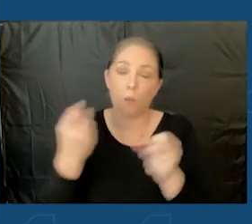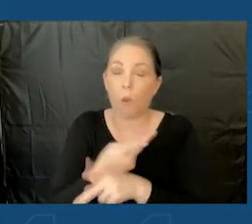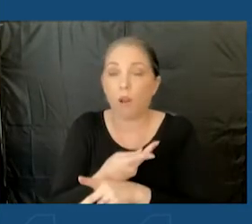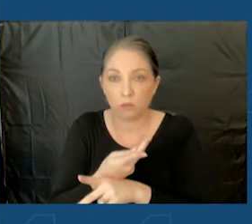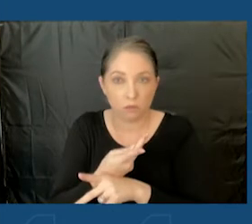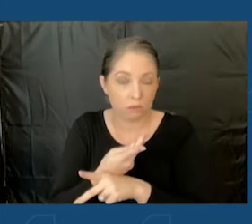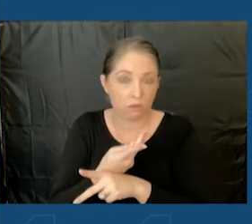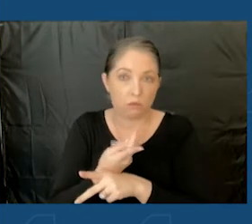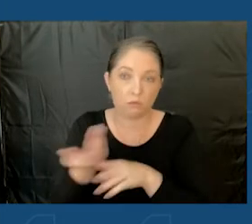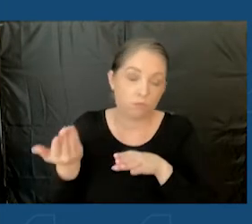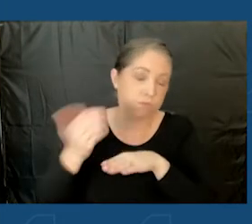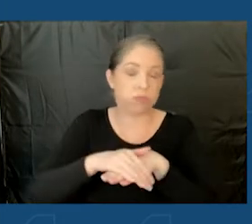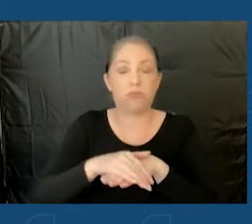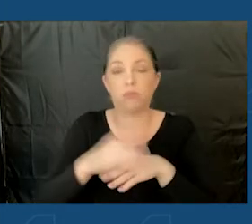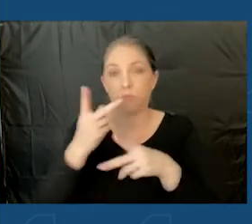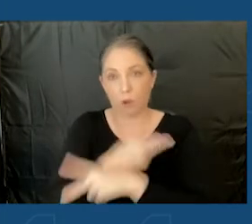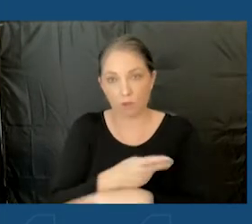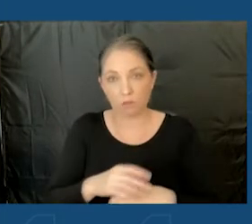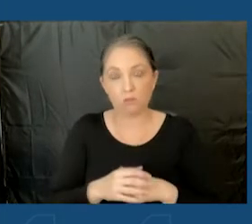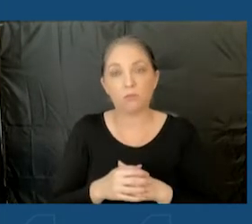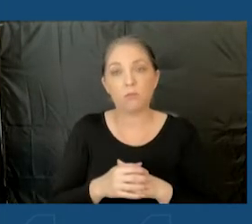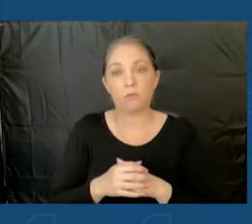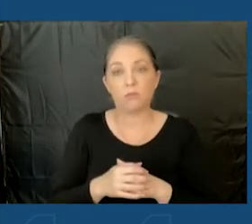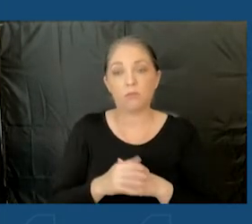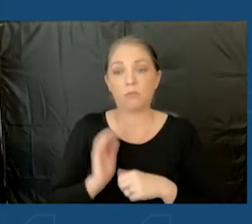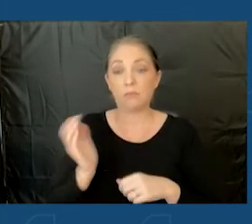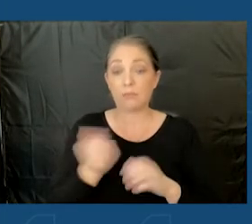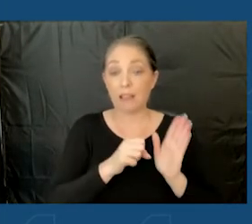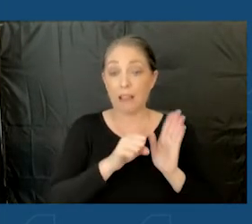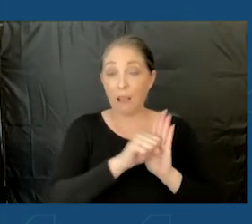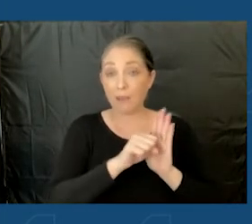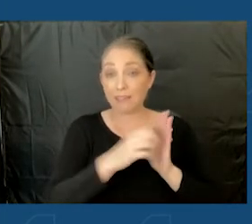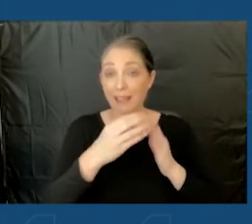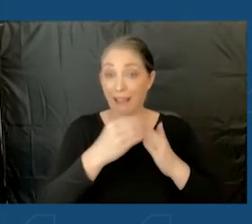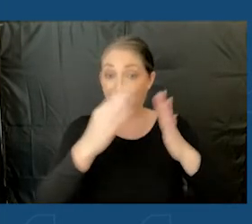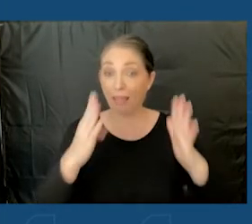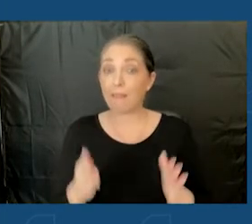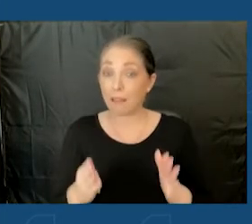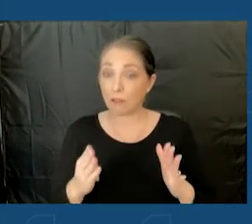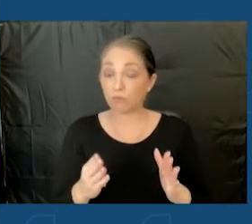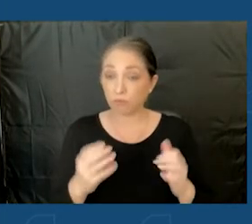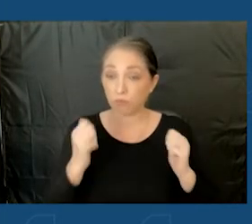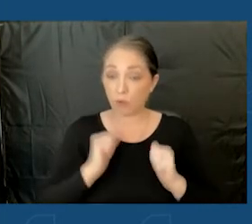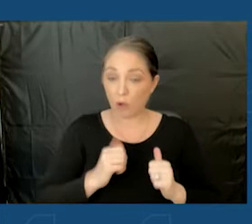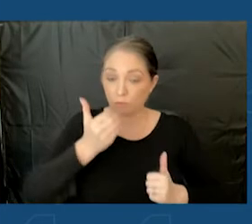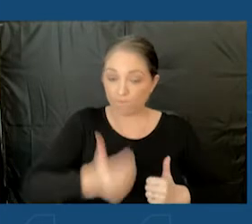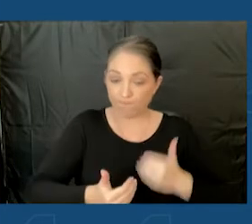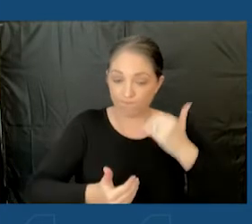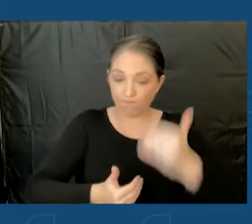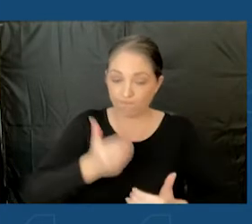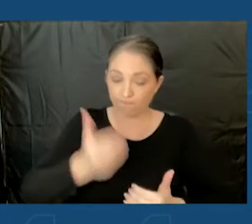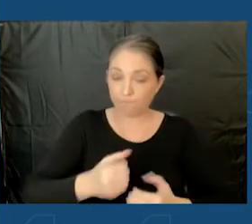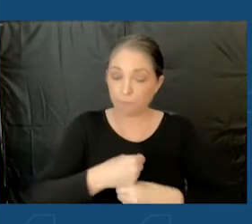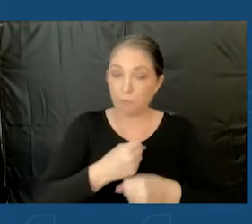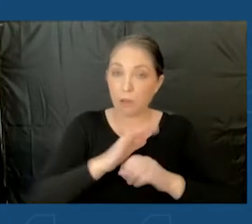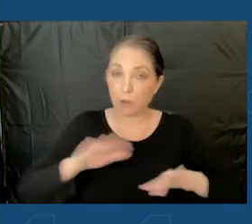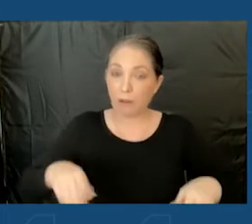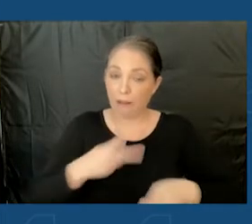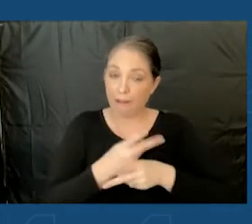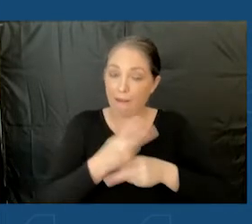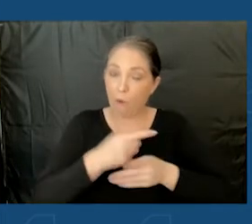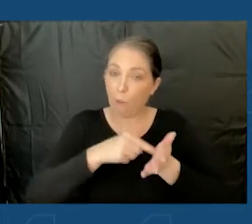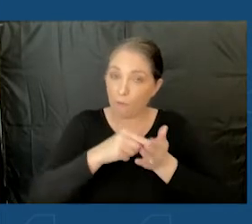already. As our state leaders take critical steps to make childcare more affordable for everyday New